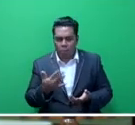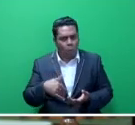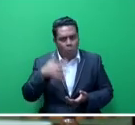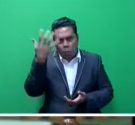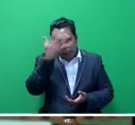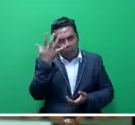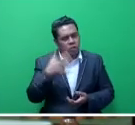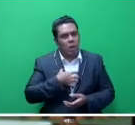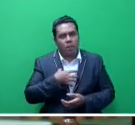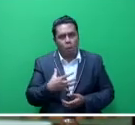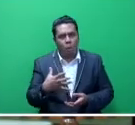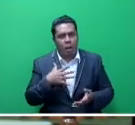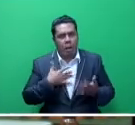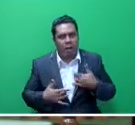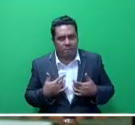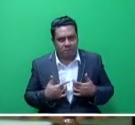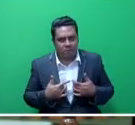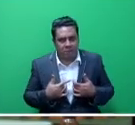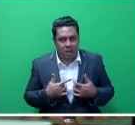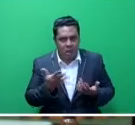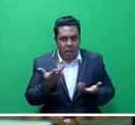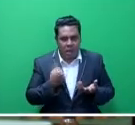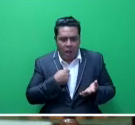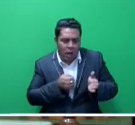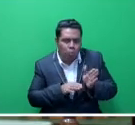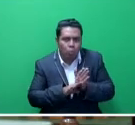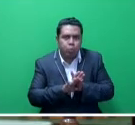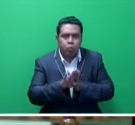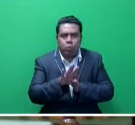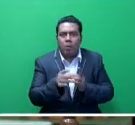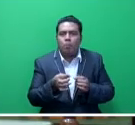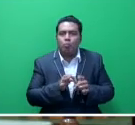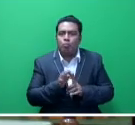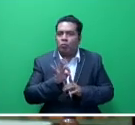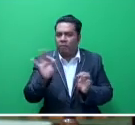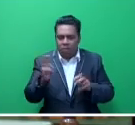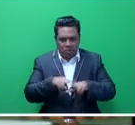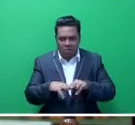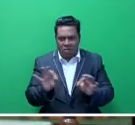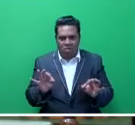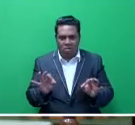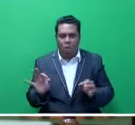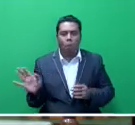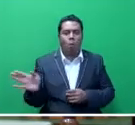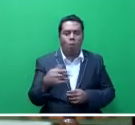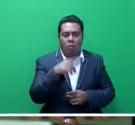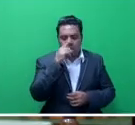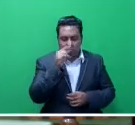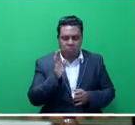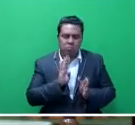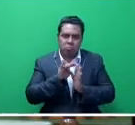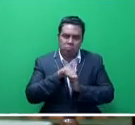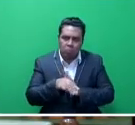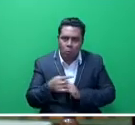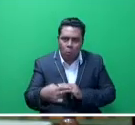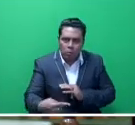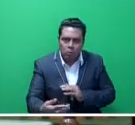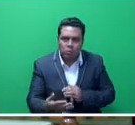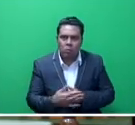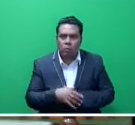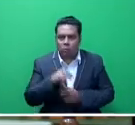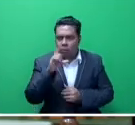lives and the security and the prosperity of every Fijian. And Mr. Speaker, sir, we will not hold our future